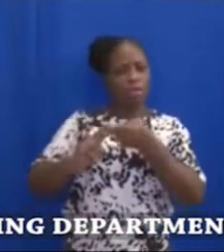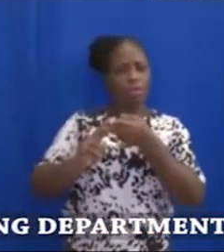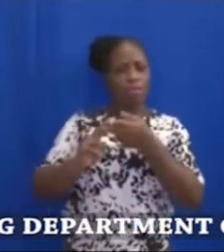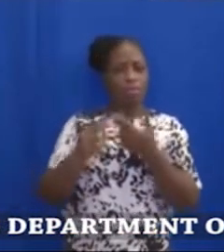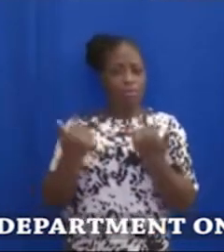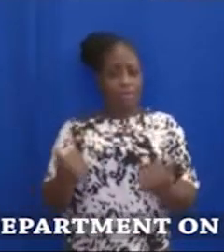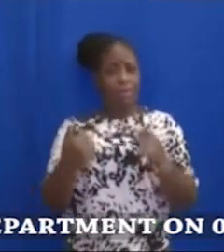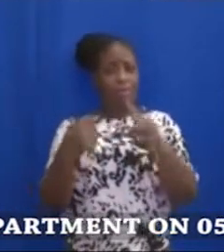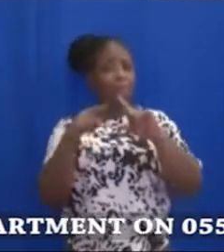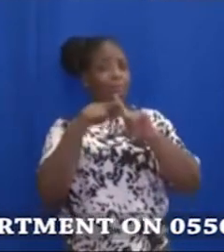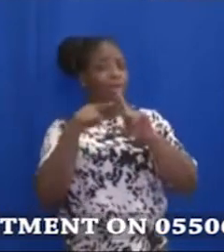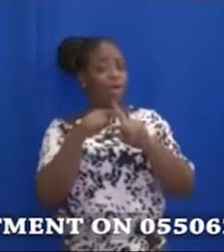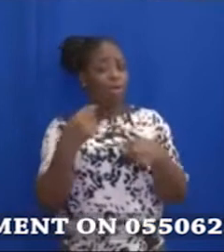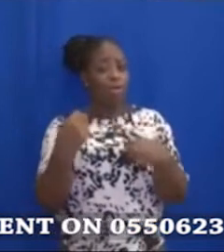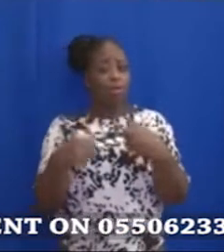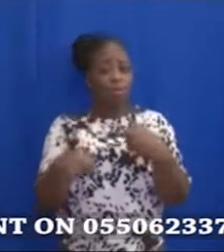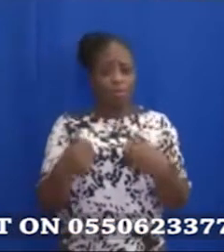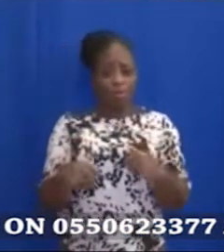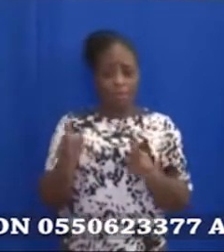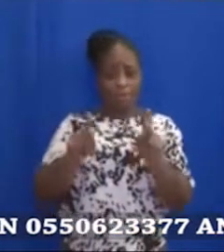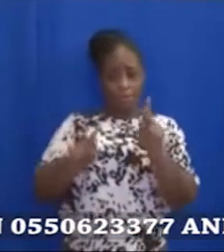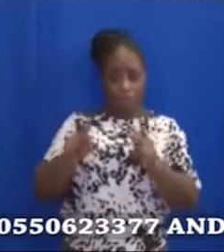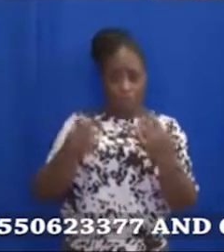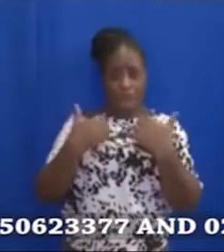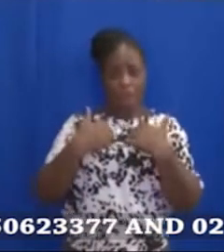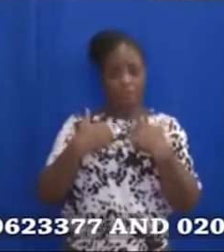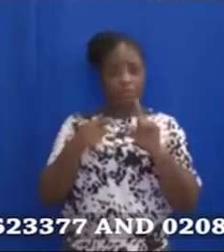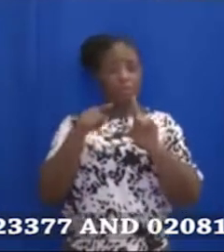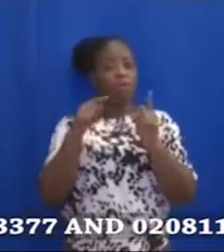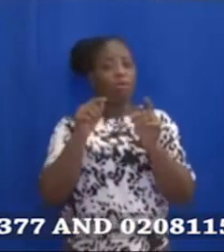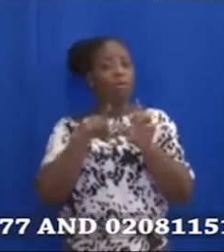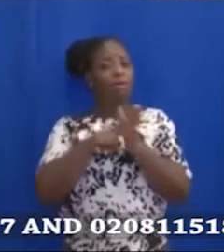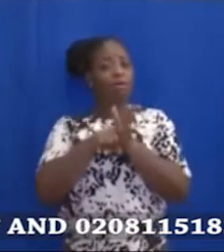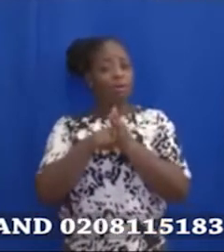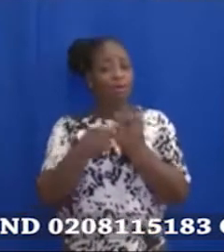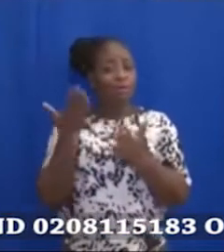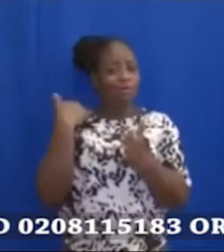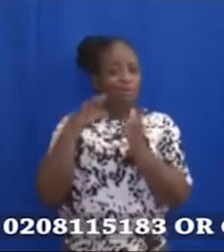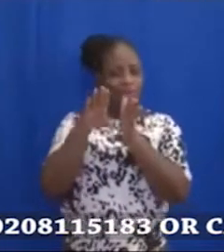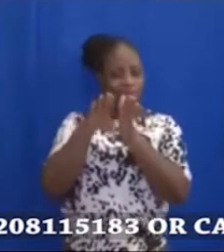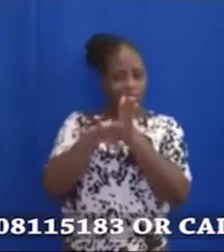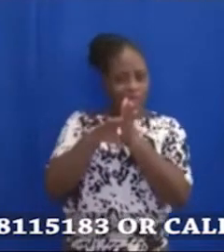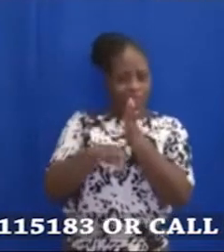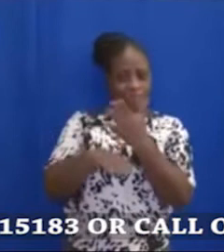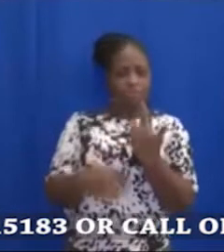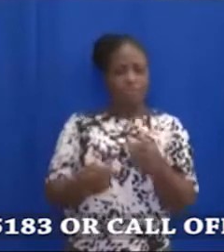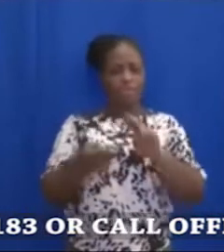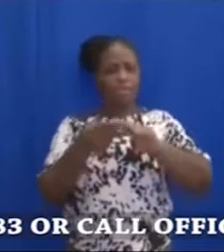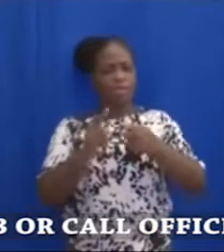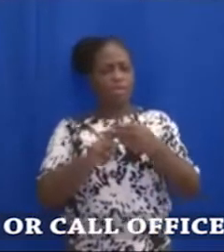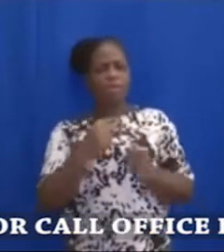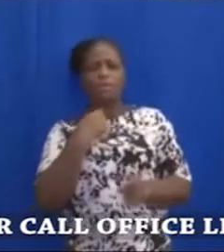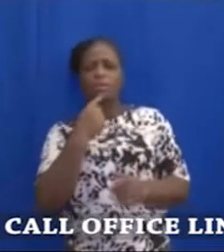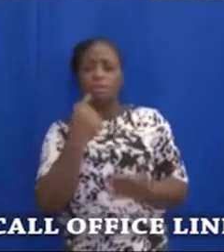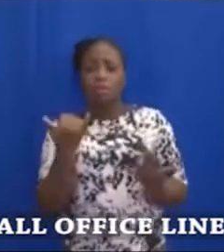active cases, that is, persons with the virus, was in decline, with the statistics pointing to the